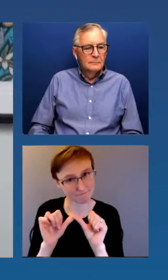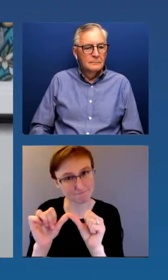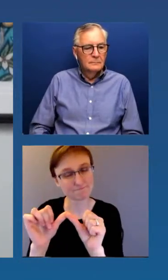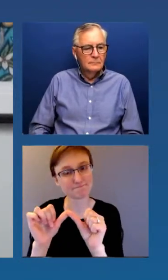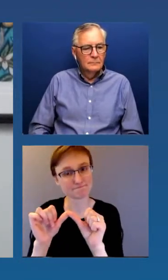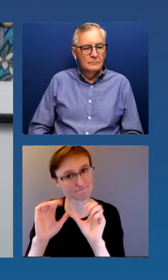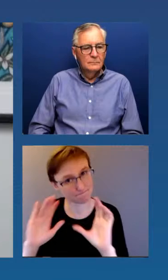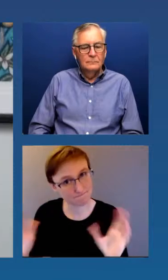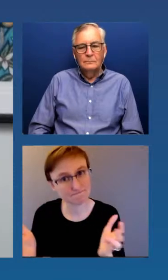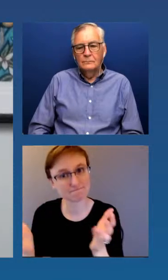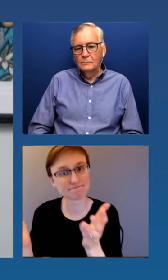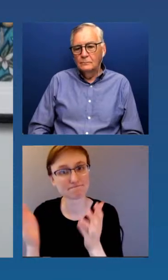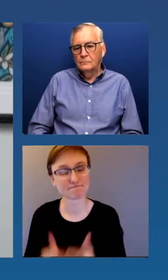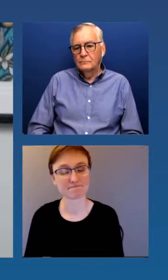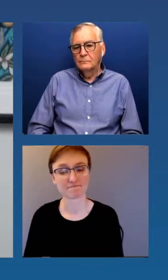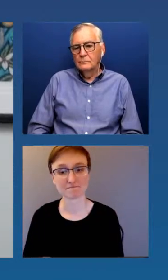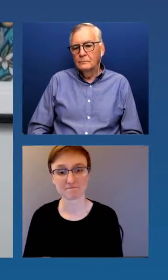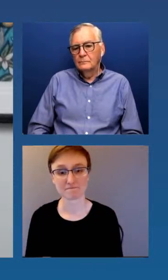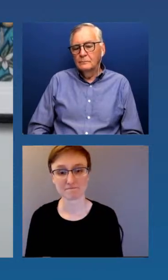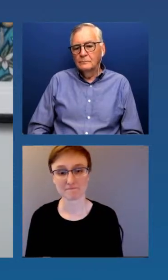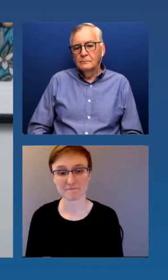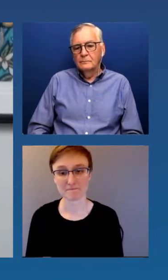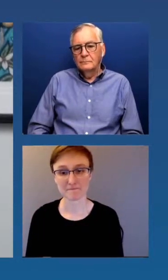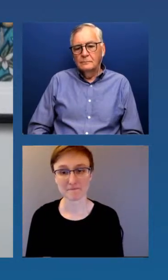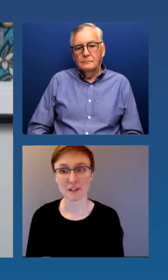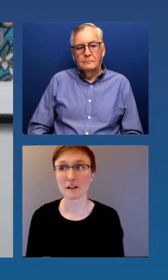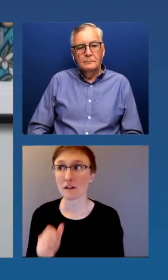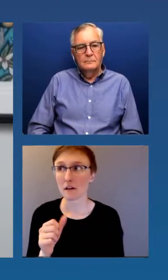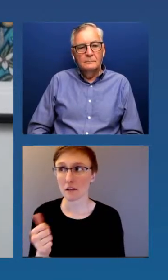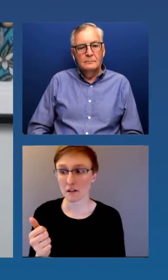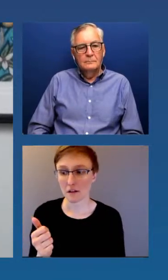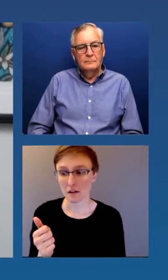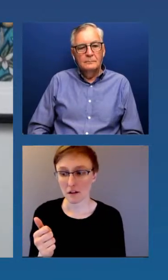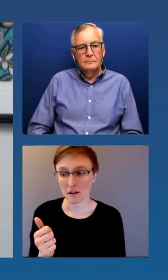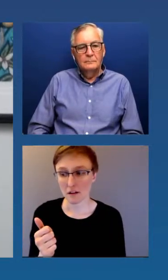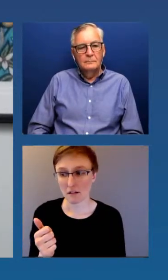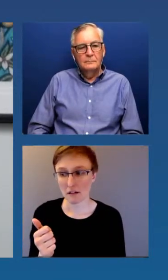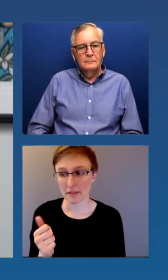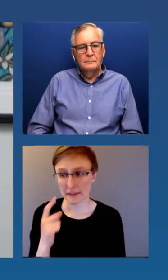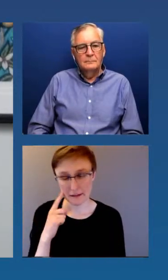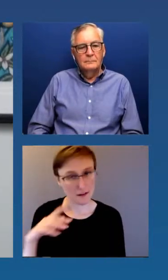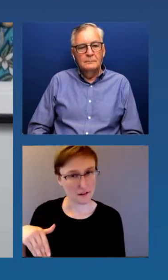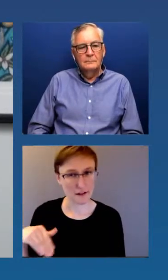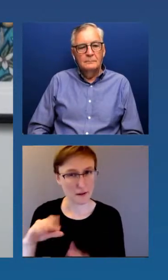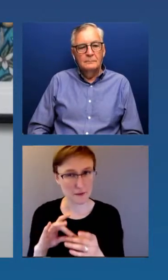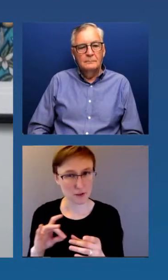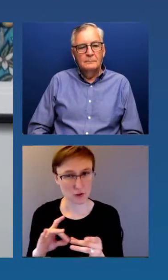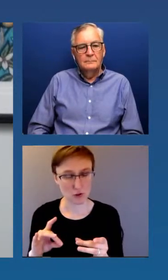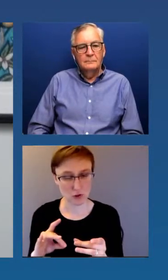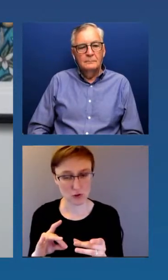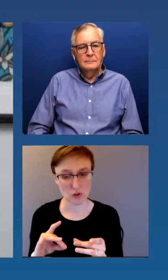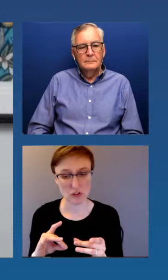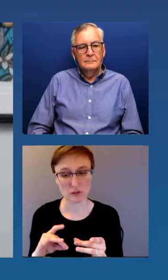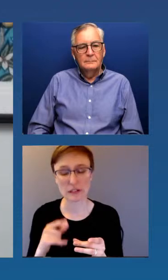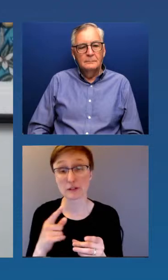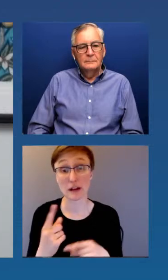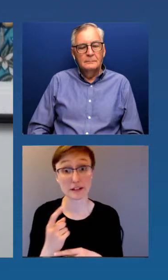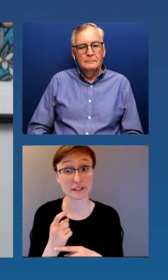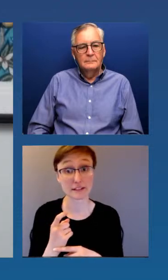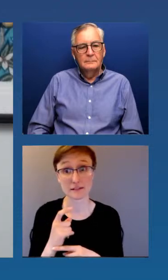And so I think the other thing I didn't mention in my first part of the answer about, is there a number, is there a